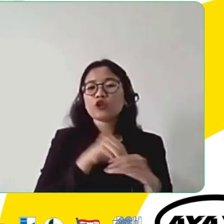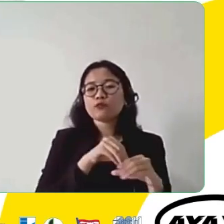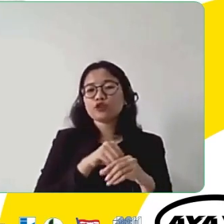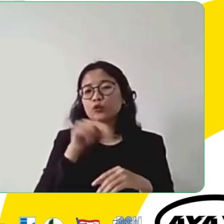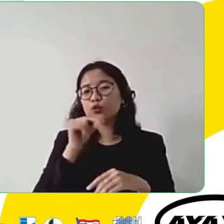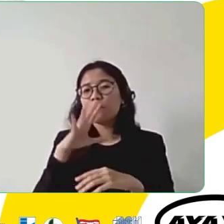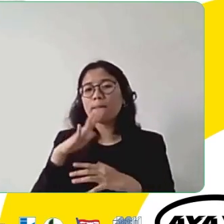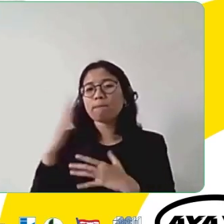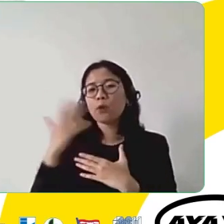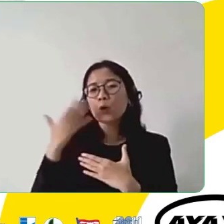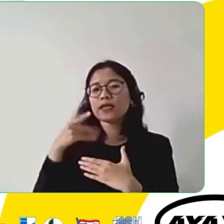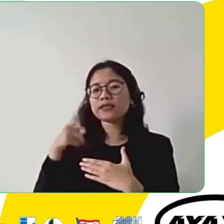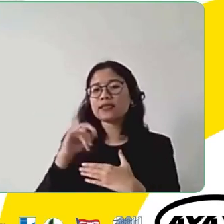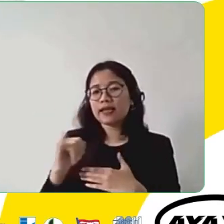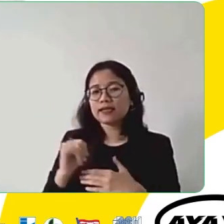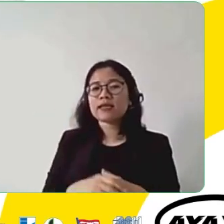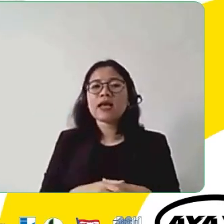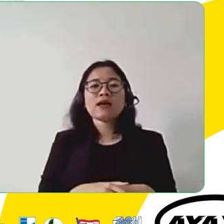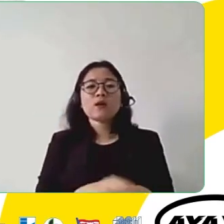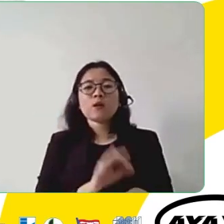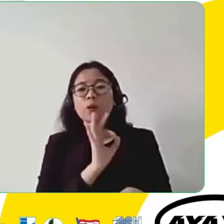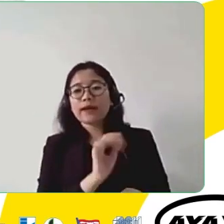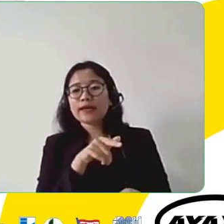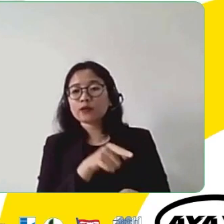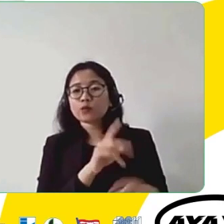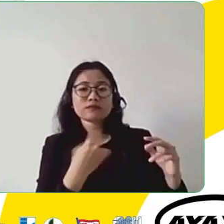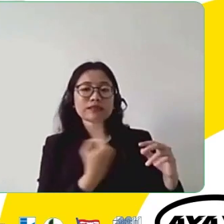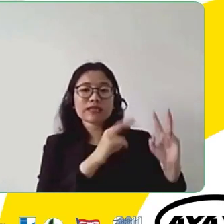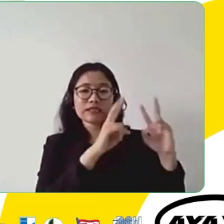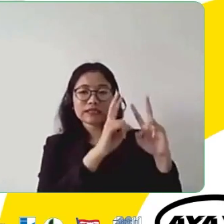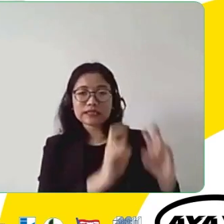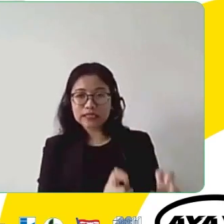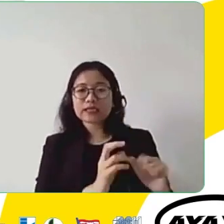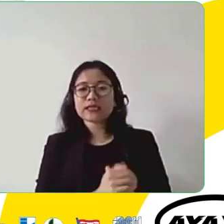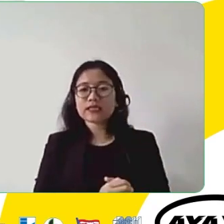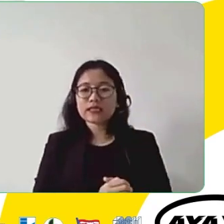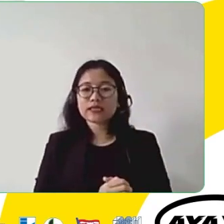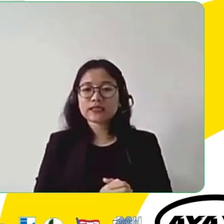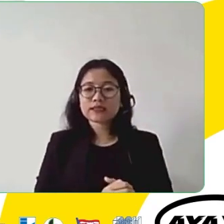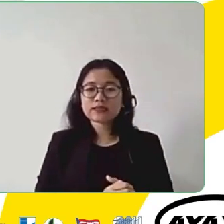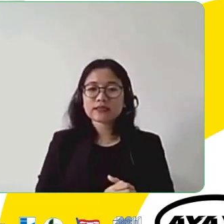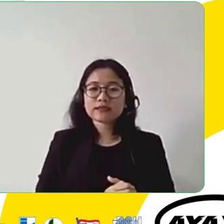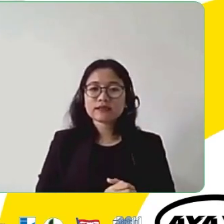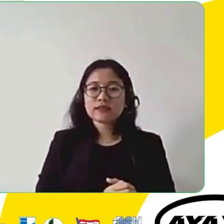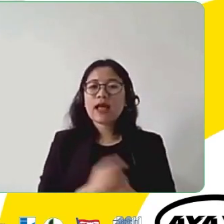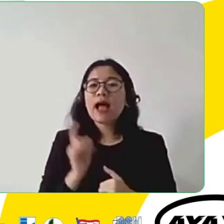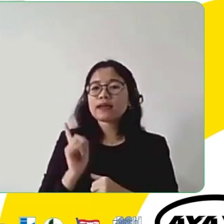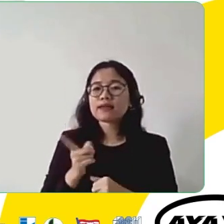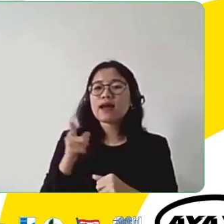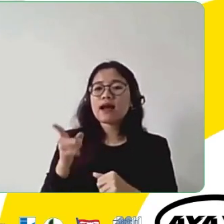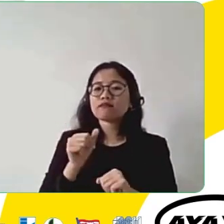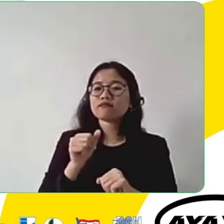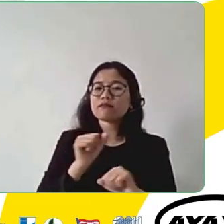And this is our strategy, just doing the model. How if